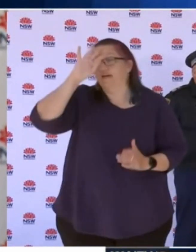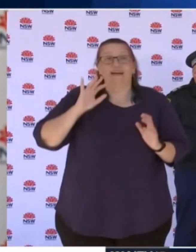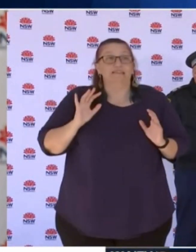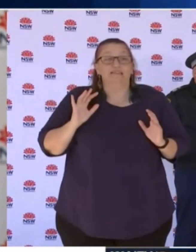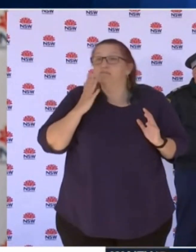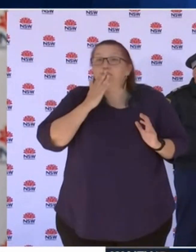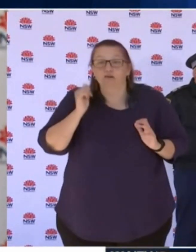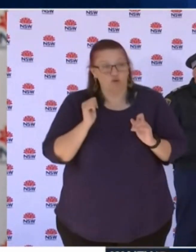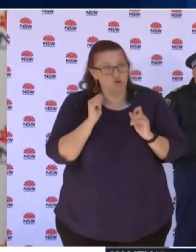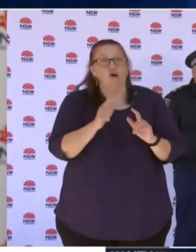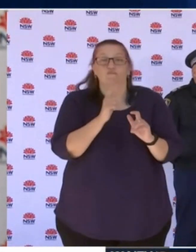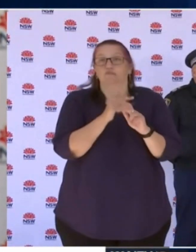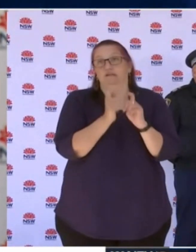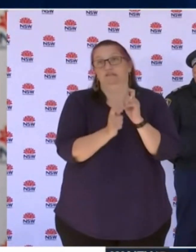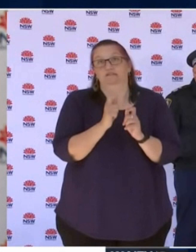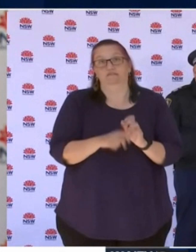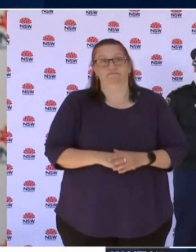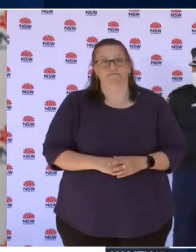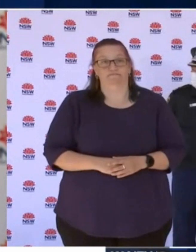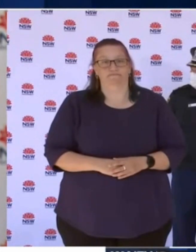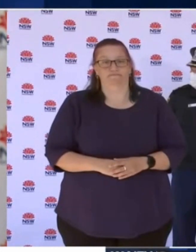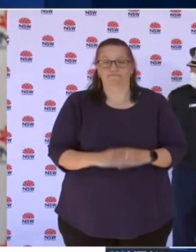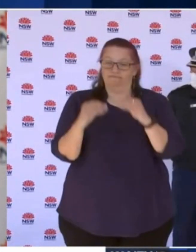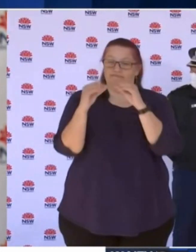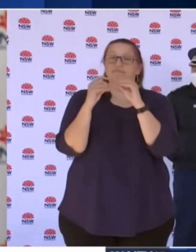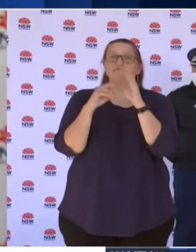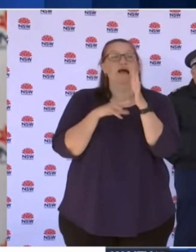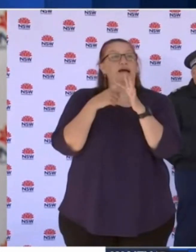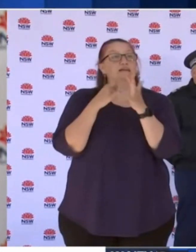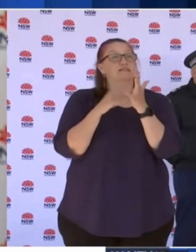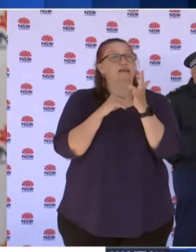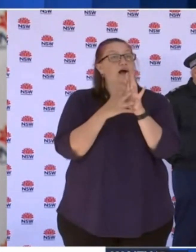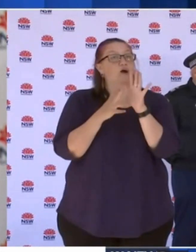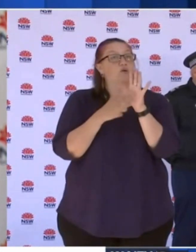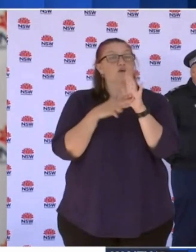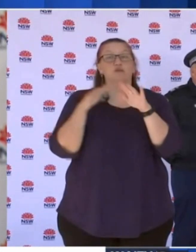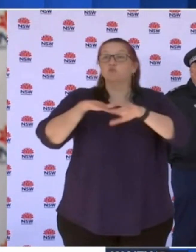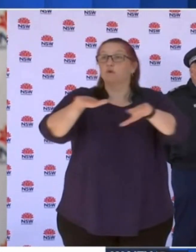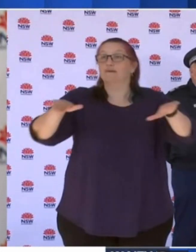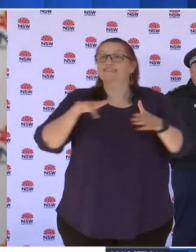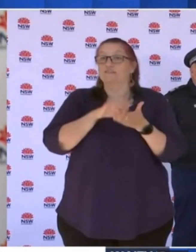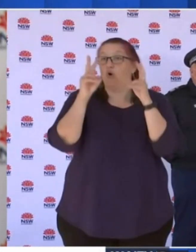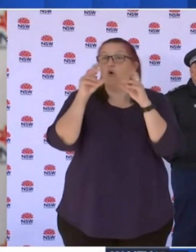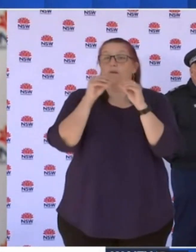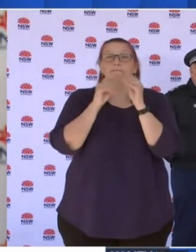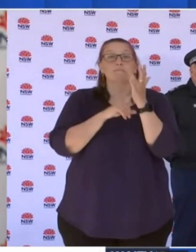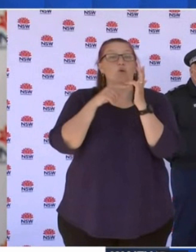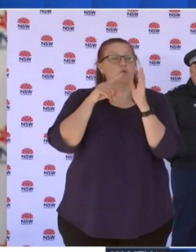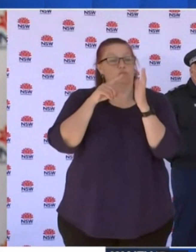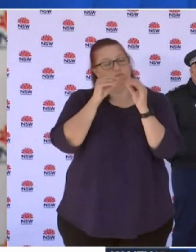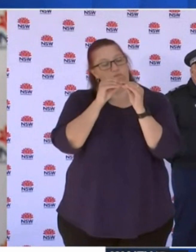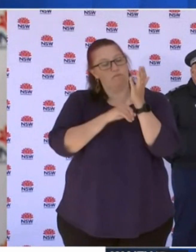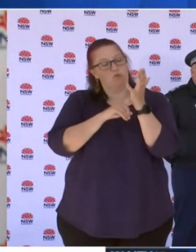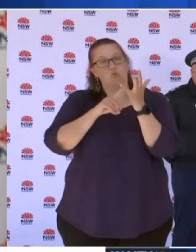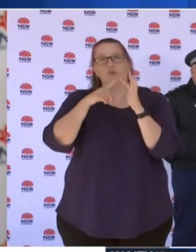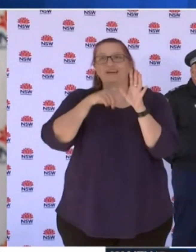concern. At Bankstown Swimming Centre, Bluey's, 14A